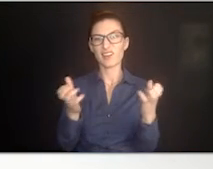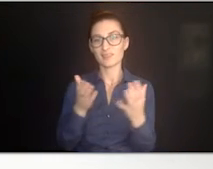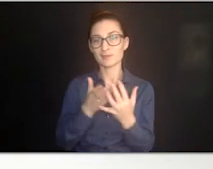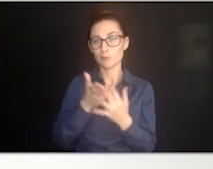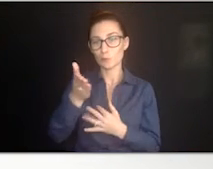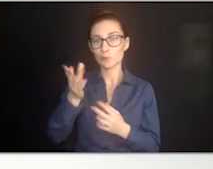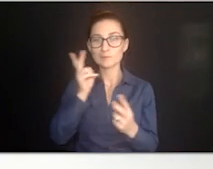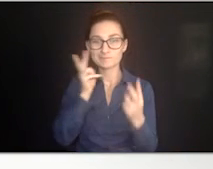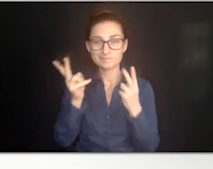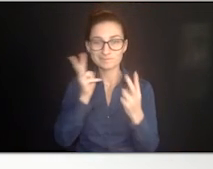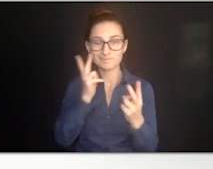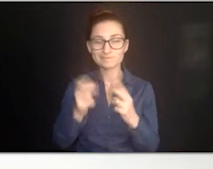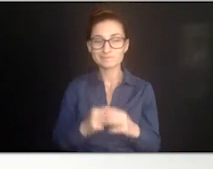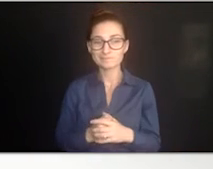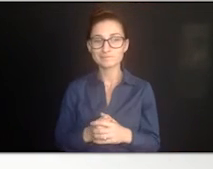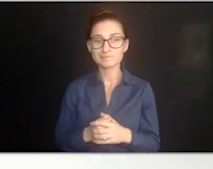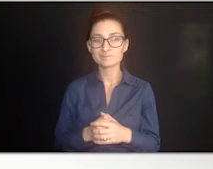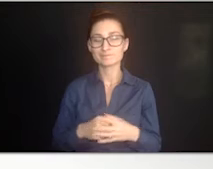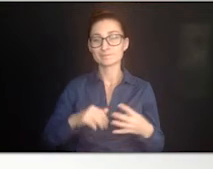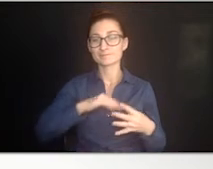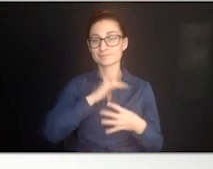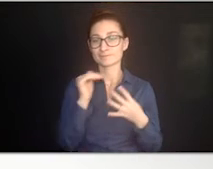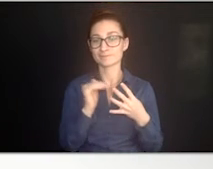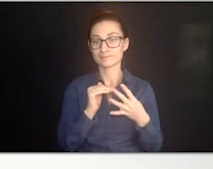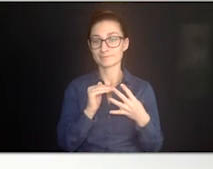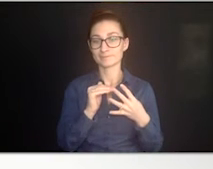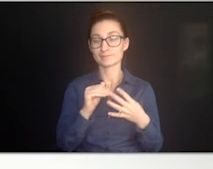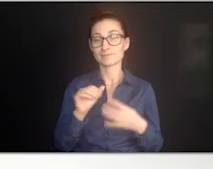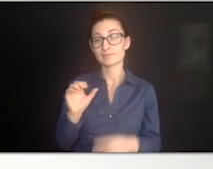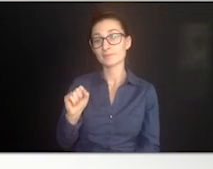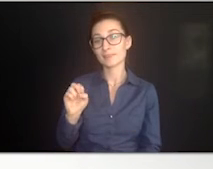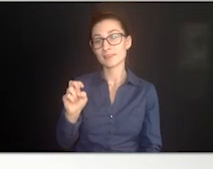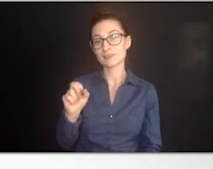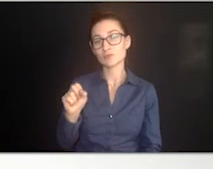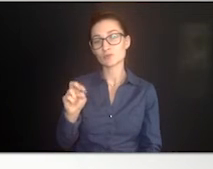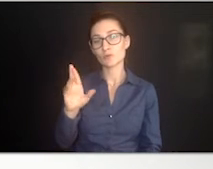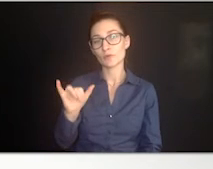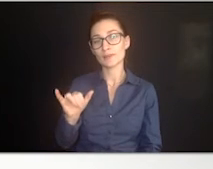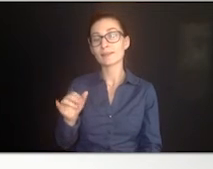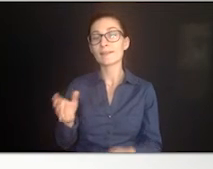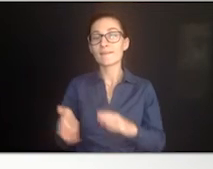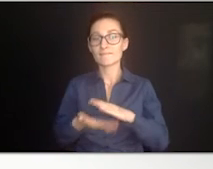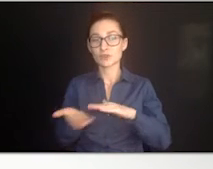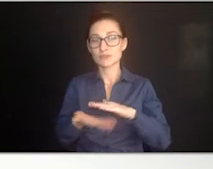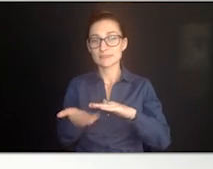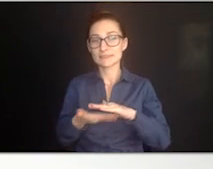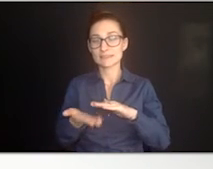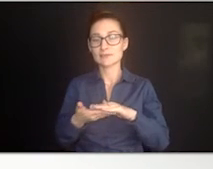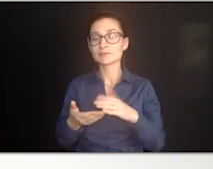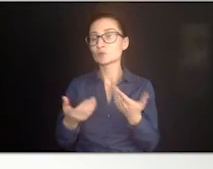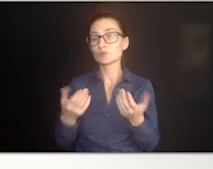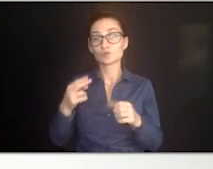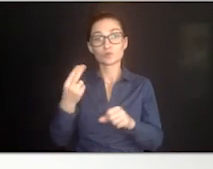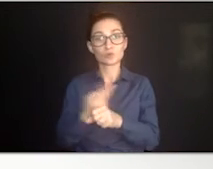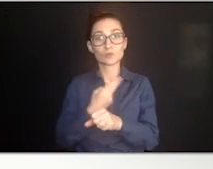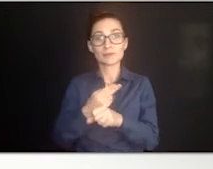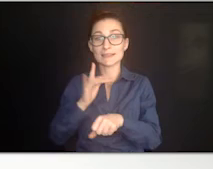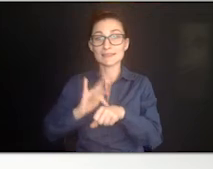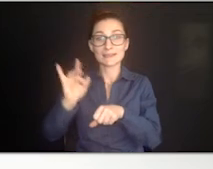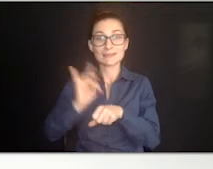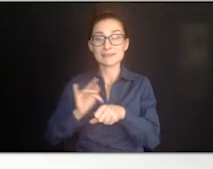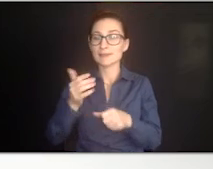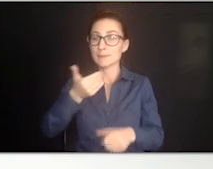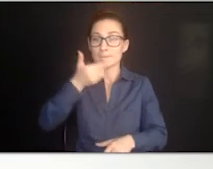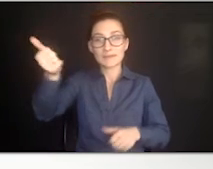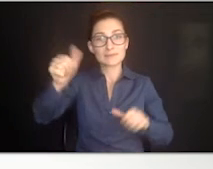sight. Sensory efficiency is using all of the senses to the best of their abilities.